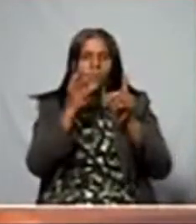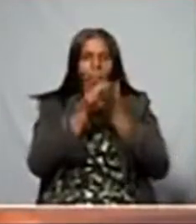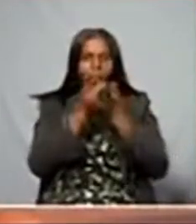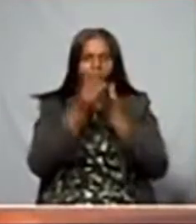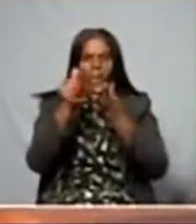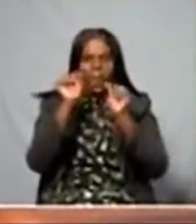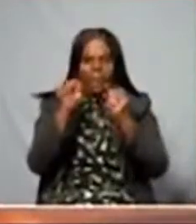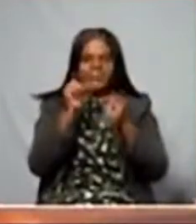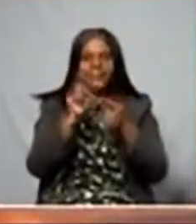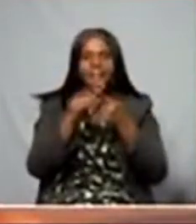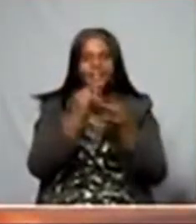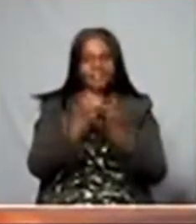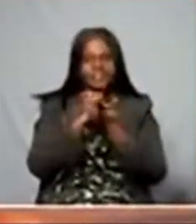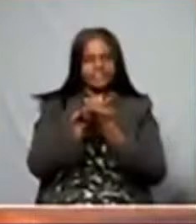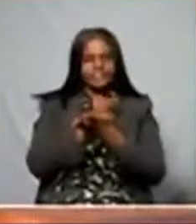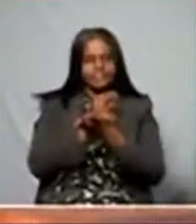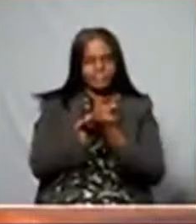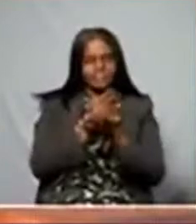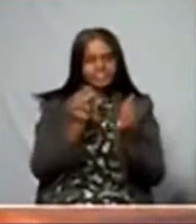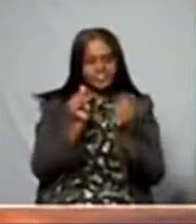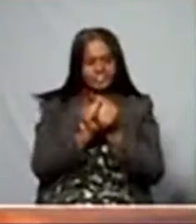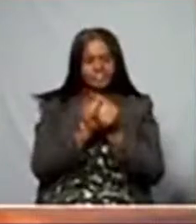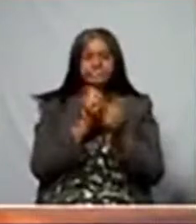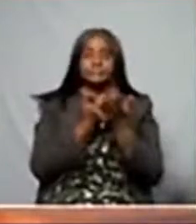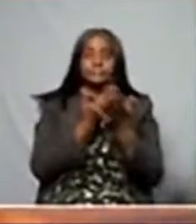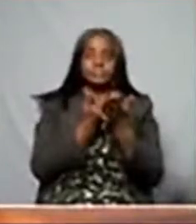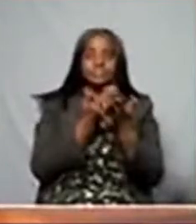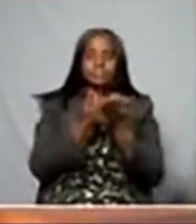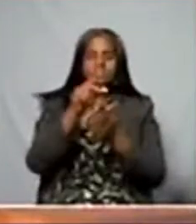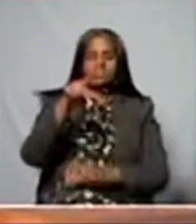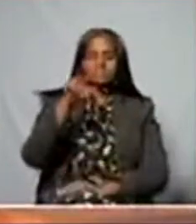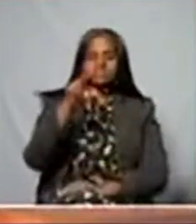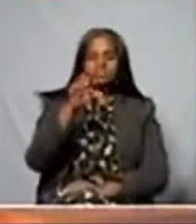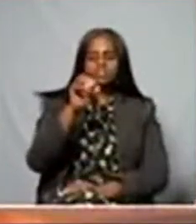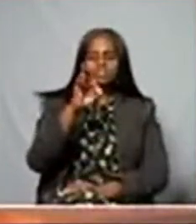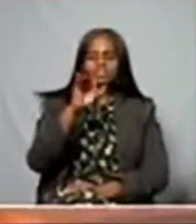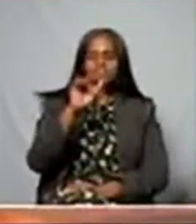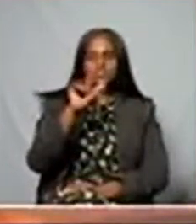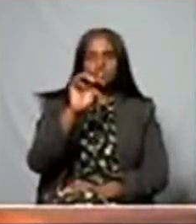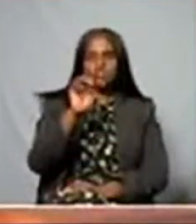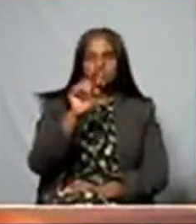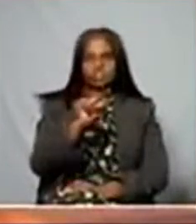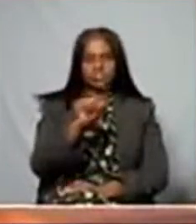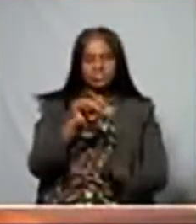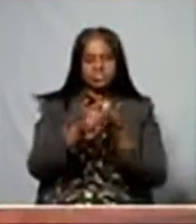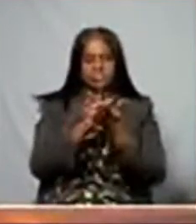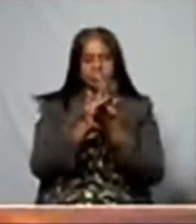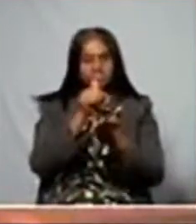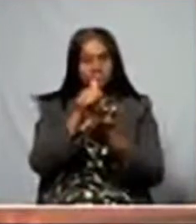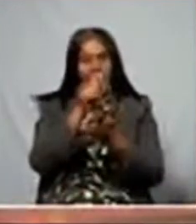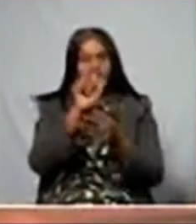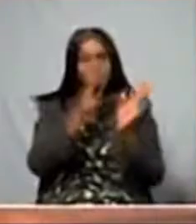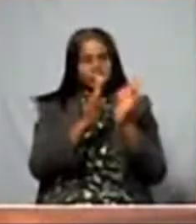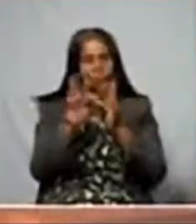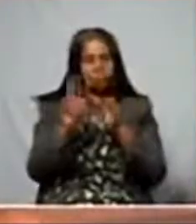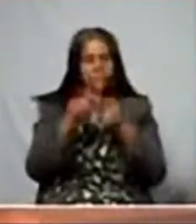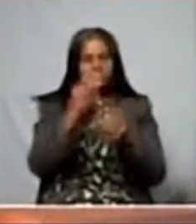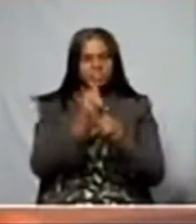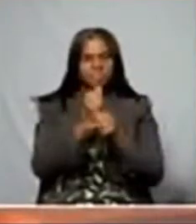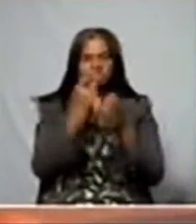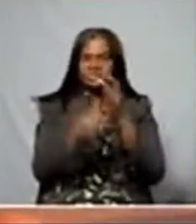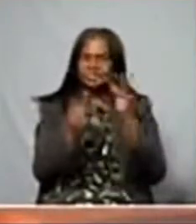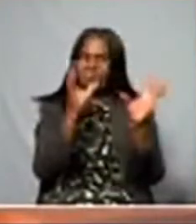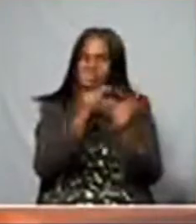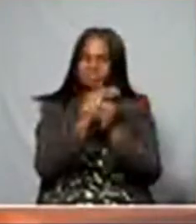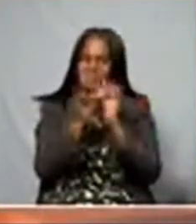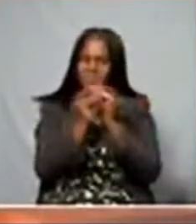able to help us. In terms of your profiling, how much were you supposed to receive? Well, that's what is missing, isn't it? You